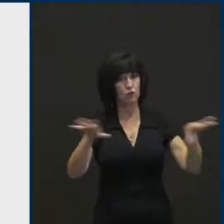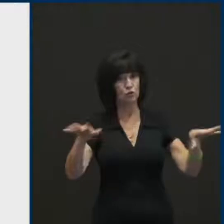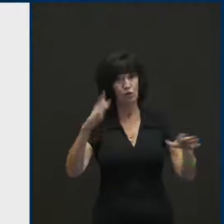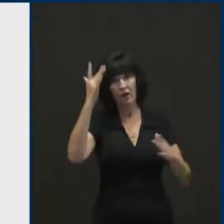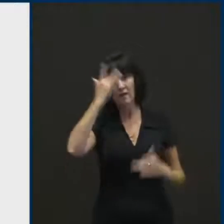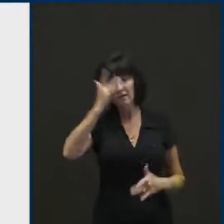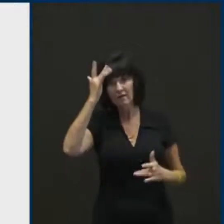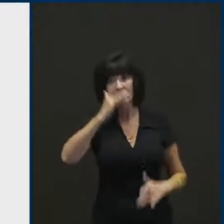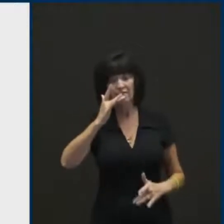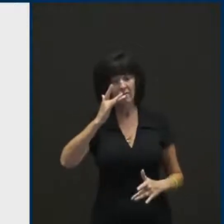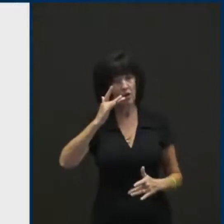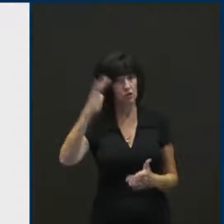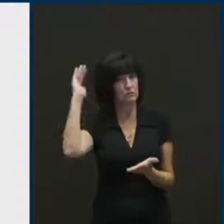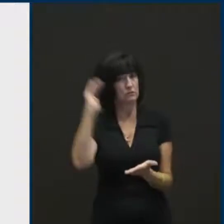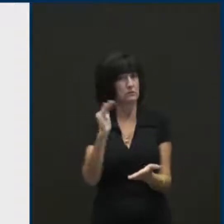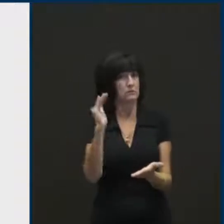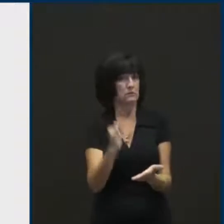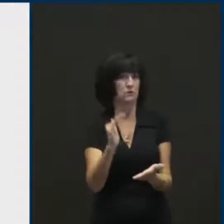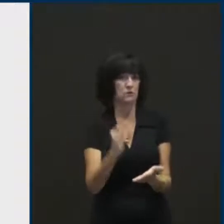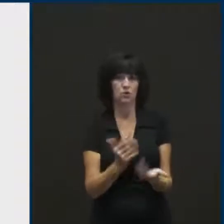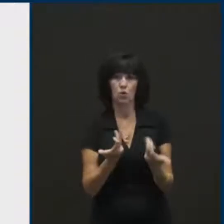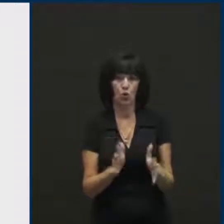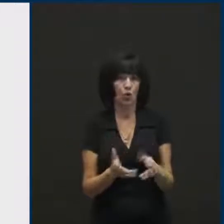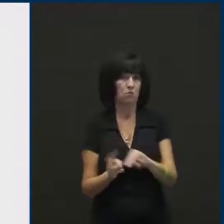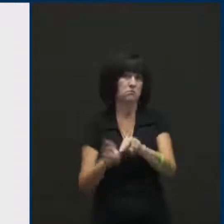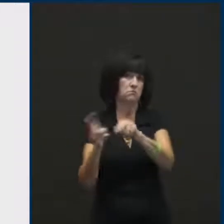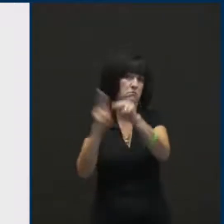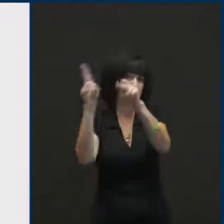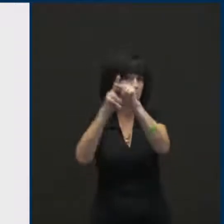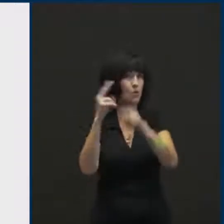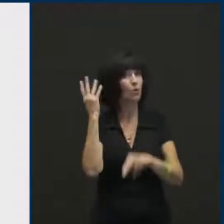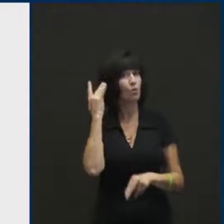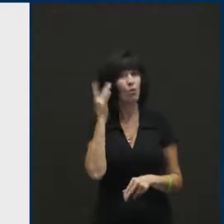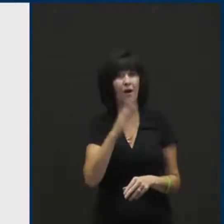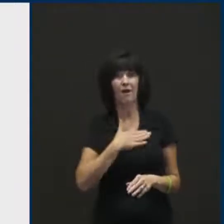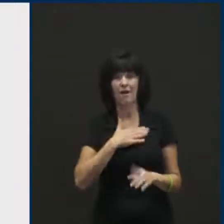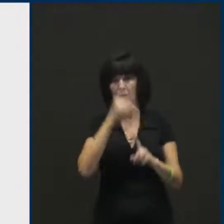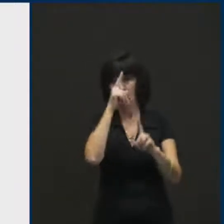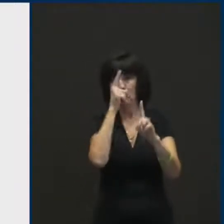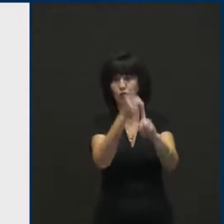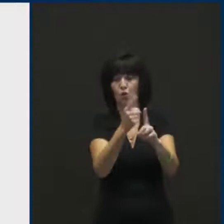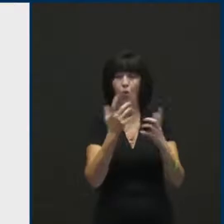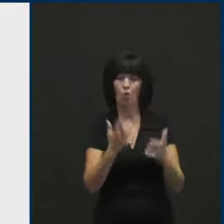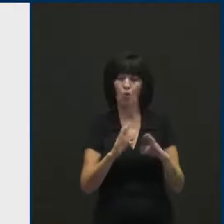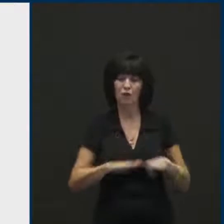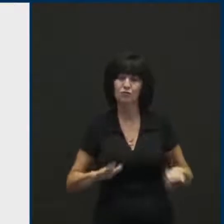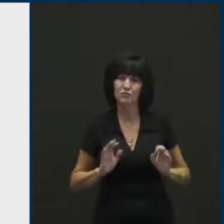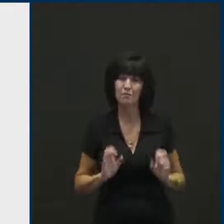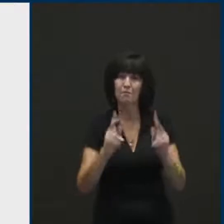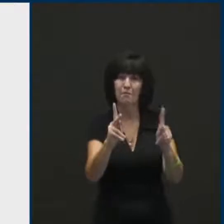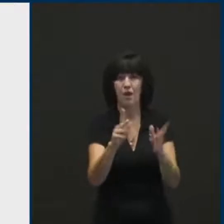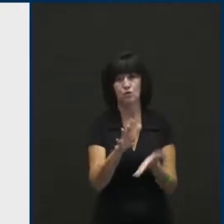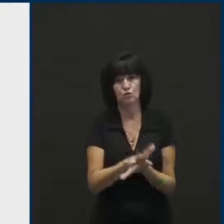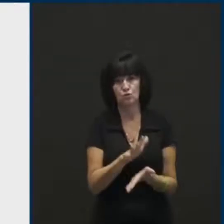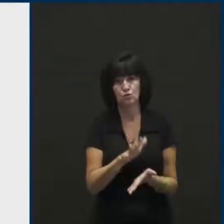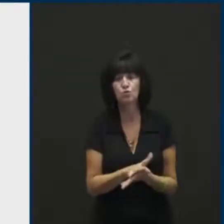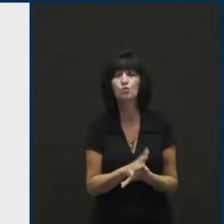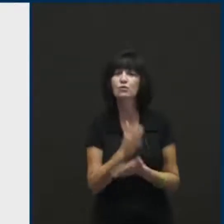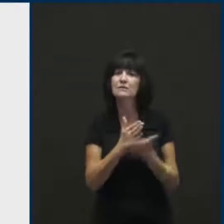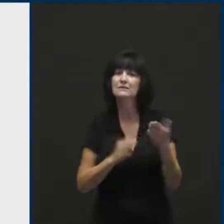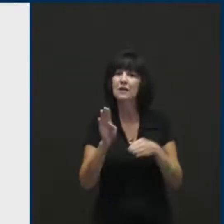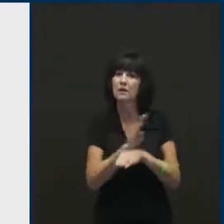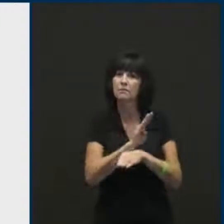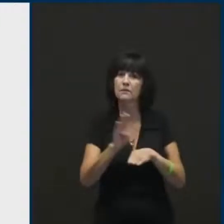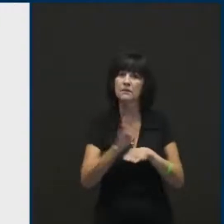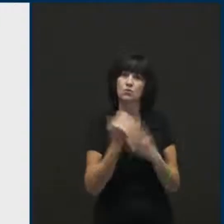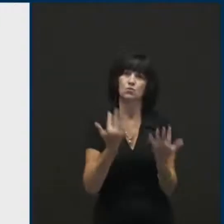to moderate level here in our state, so we can get more children back in school in front of teachers, and we can get more businesses more fully open. We can